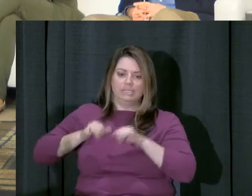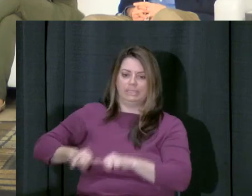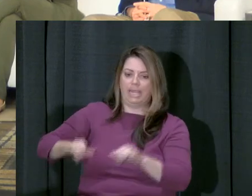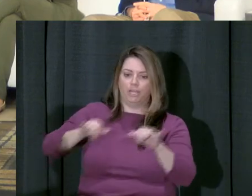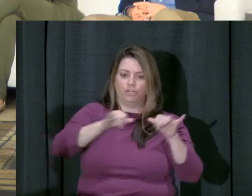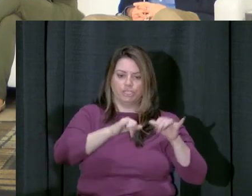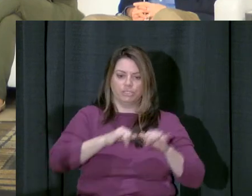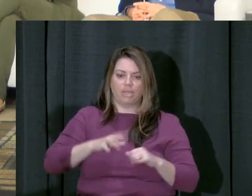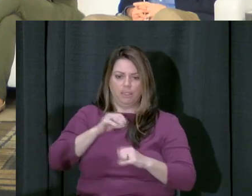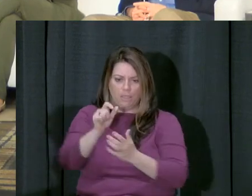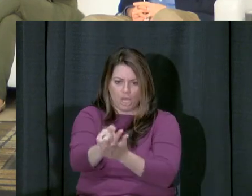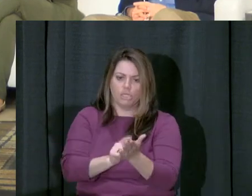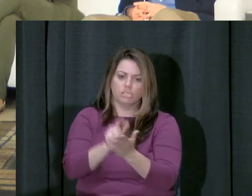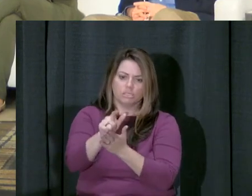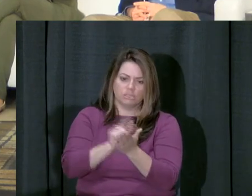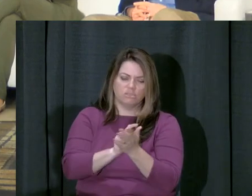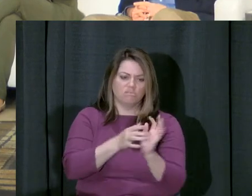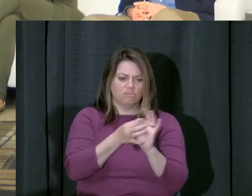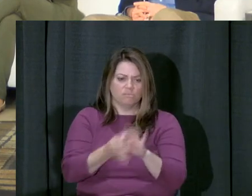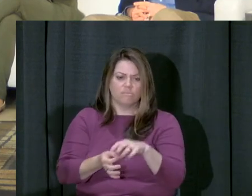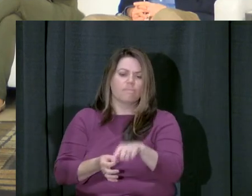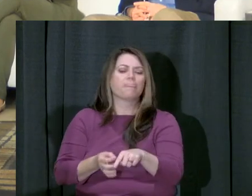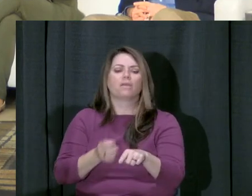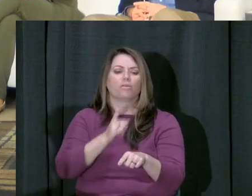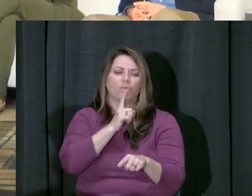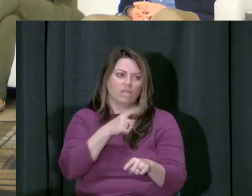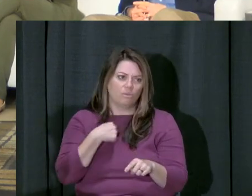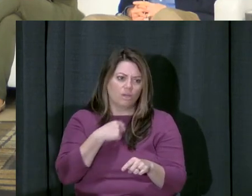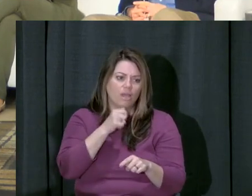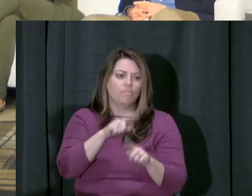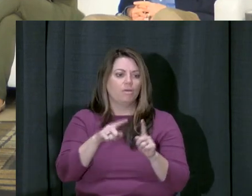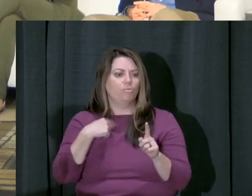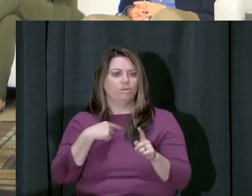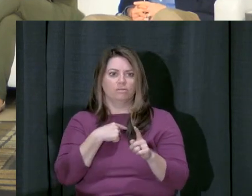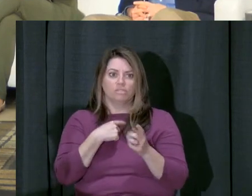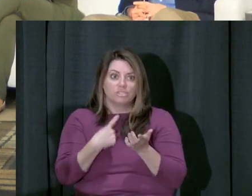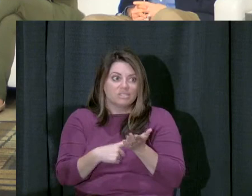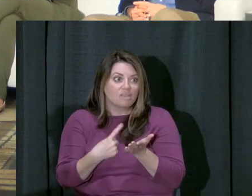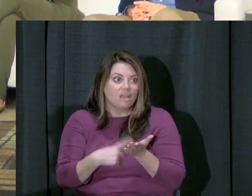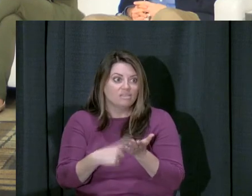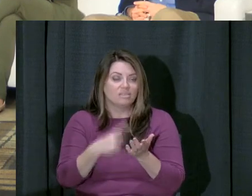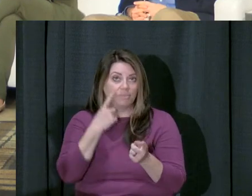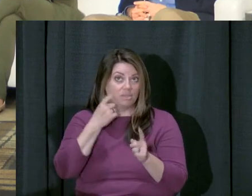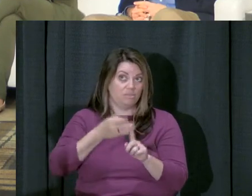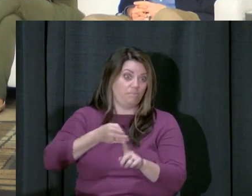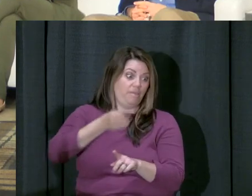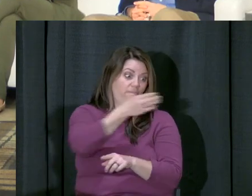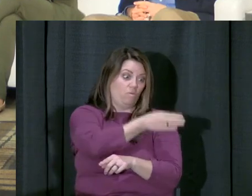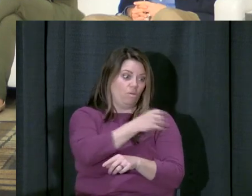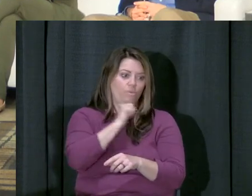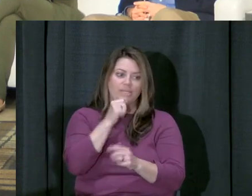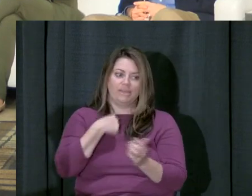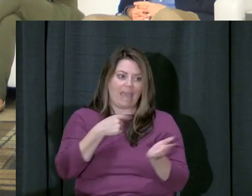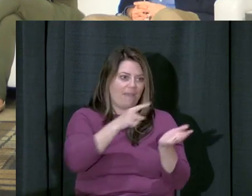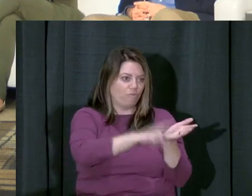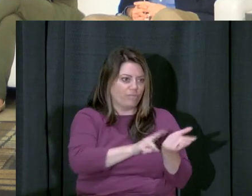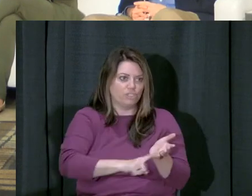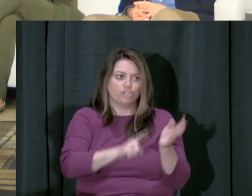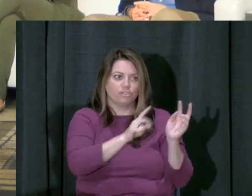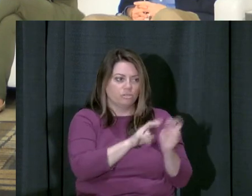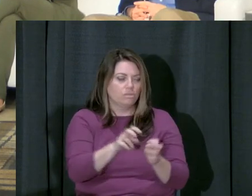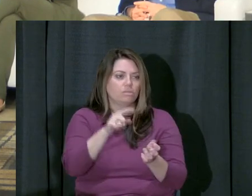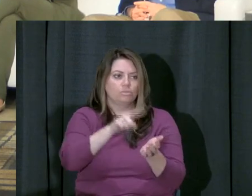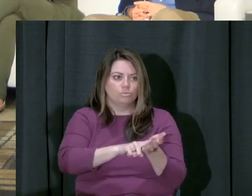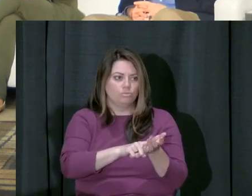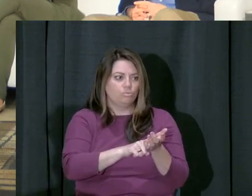and things that are being put together, really were not, we just weren't discussing because we didn't have the research